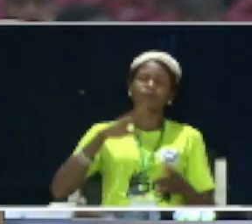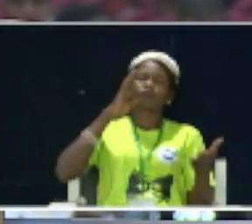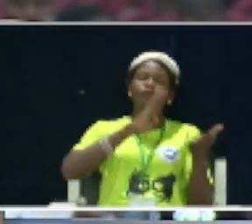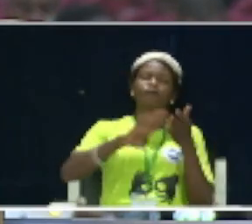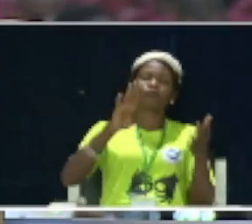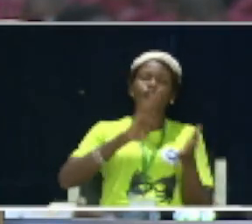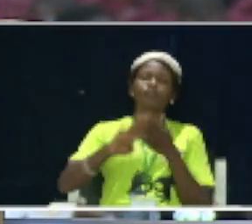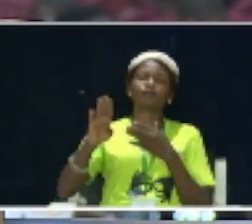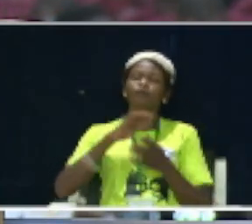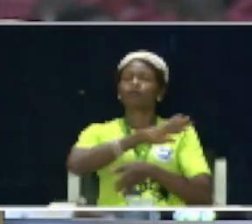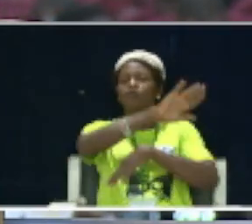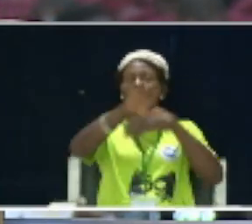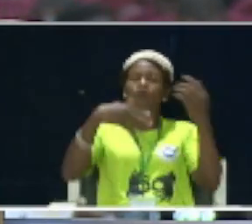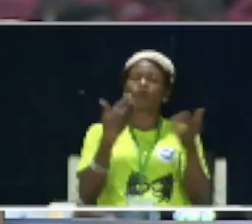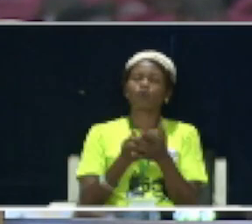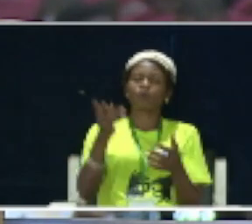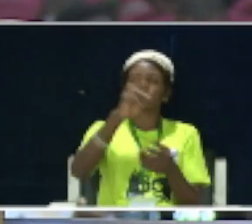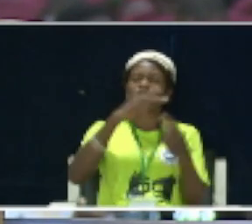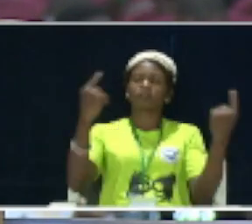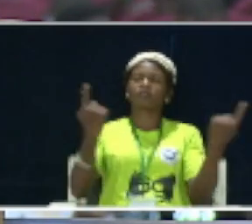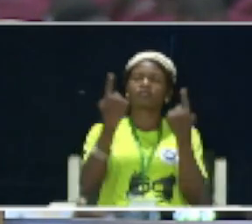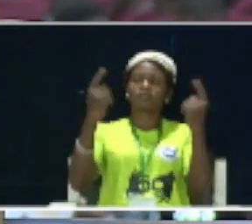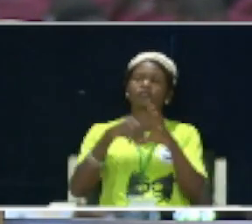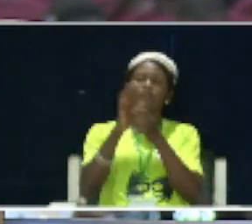forgive all their sins.